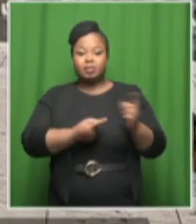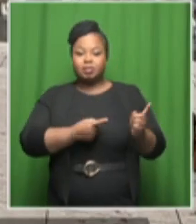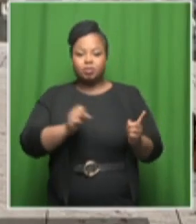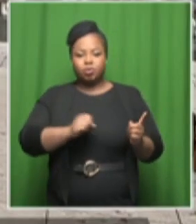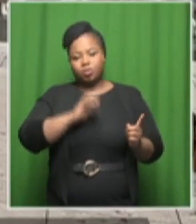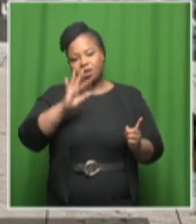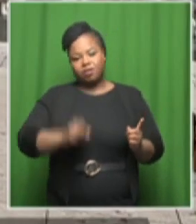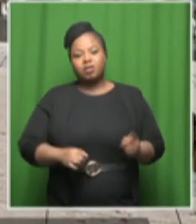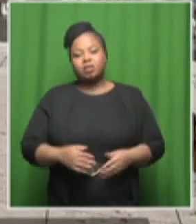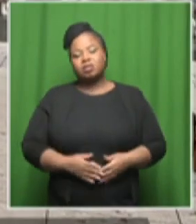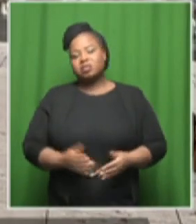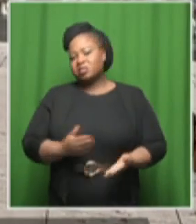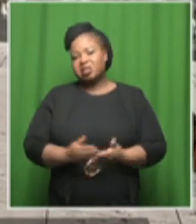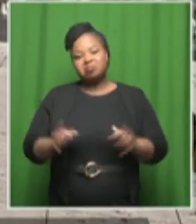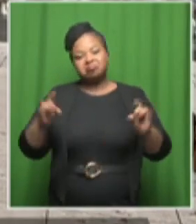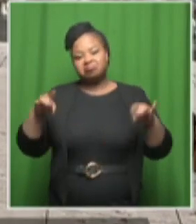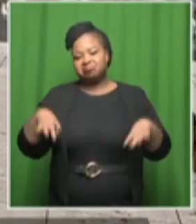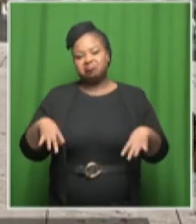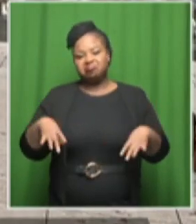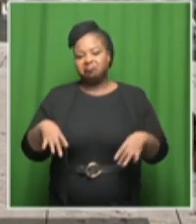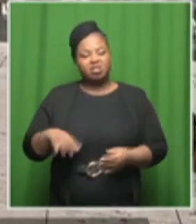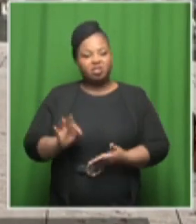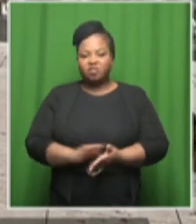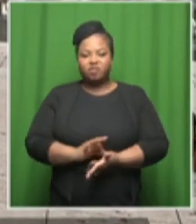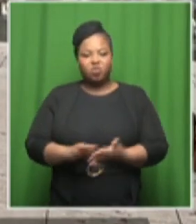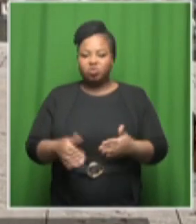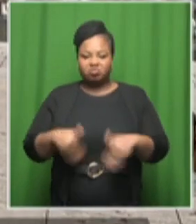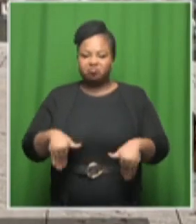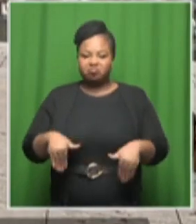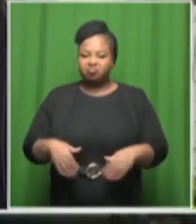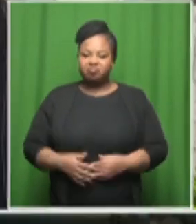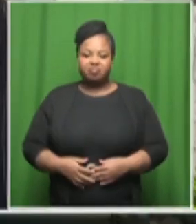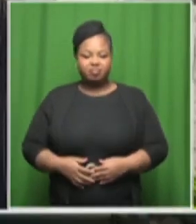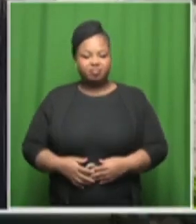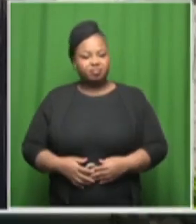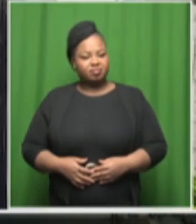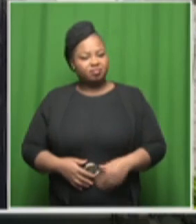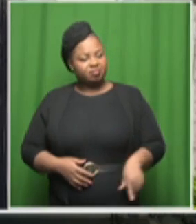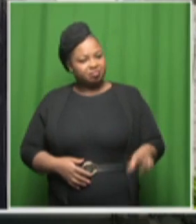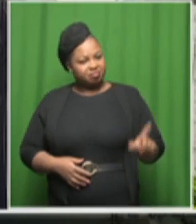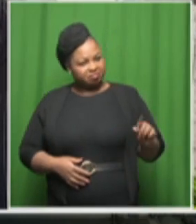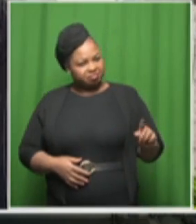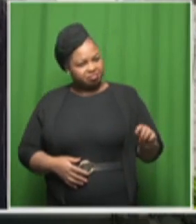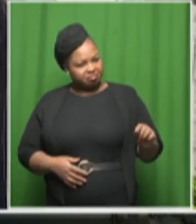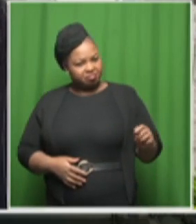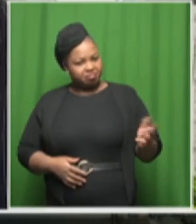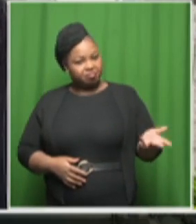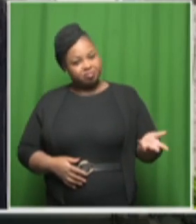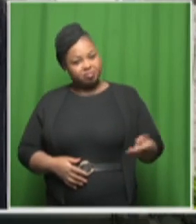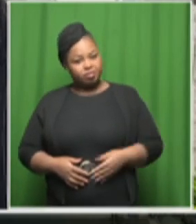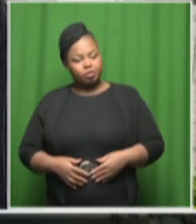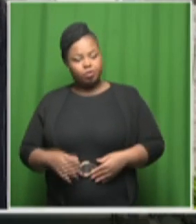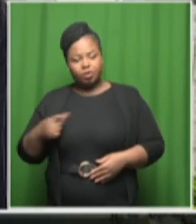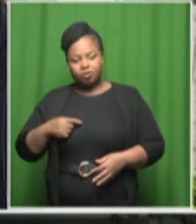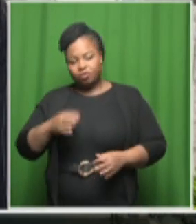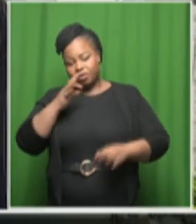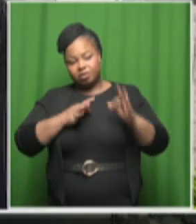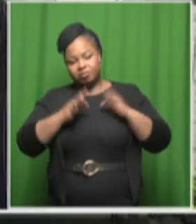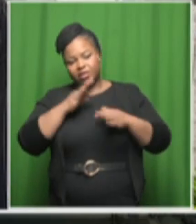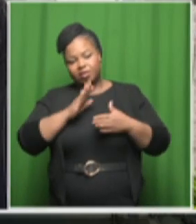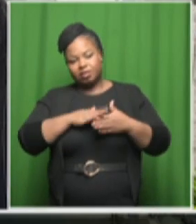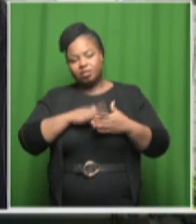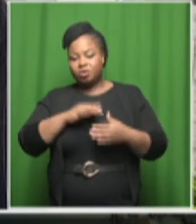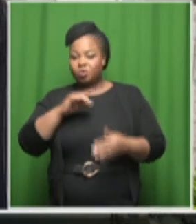So some are choosing not to vote as well. It's very interesting to see what it is that you have outlined some of the reasons